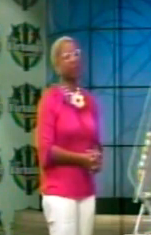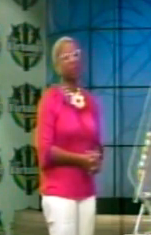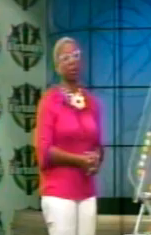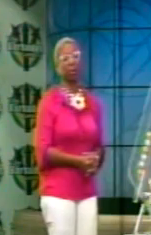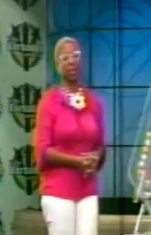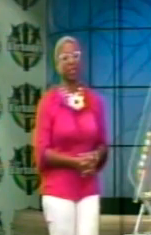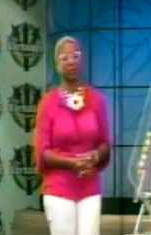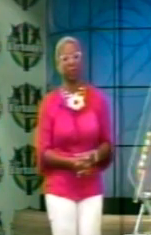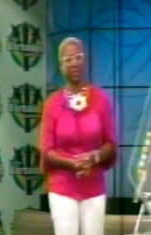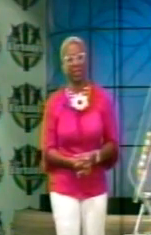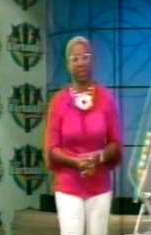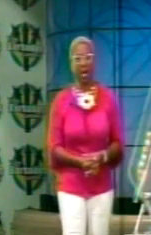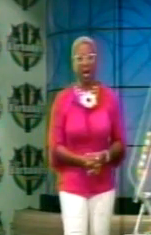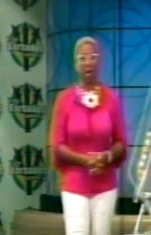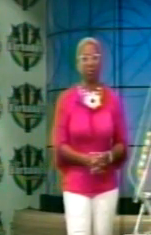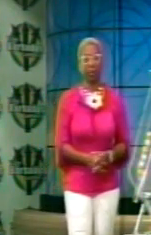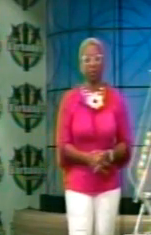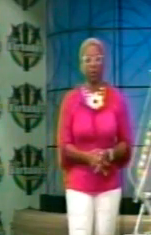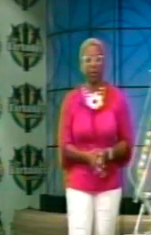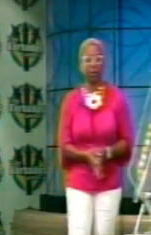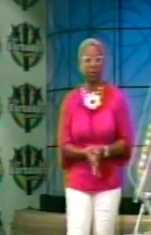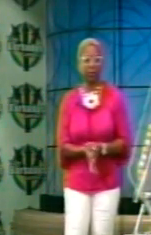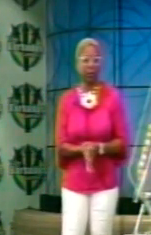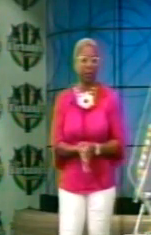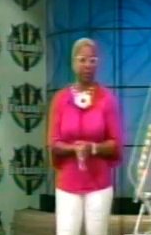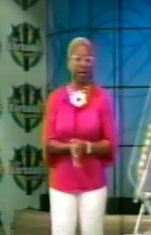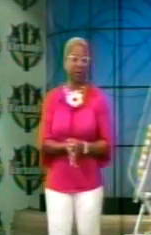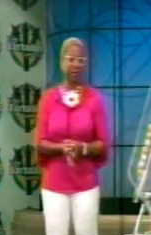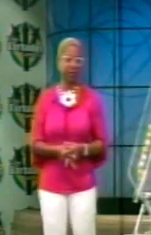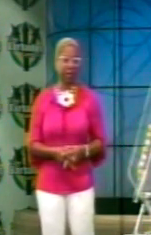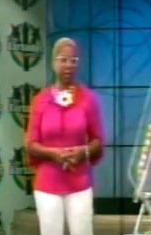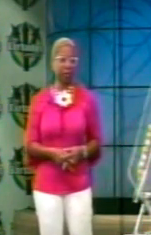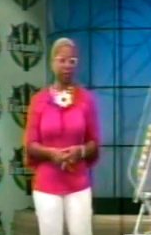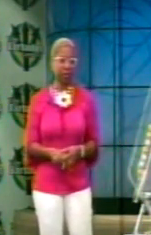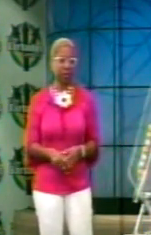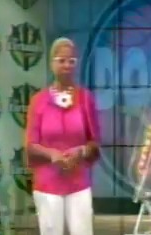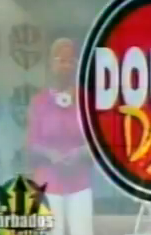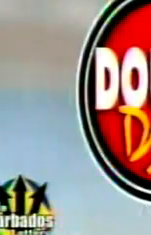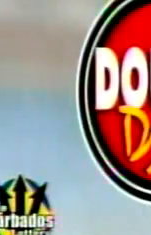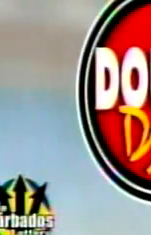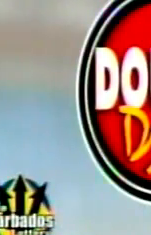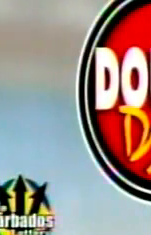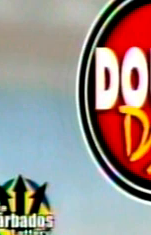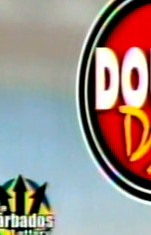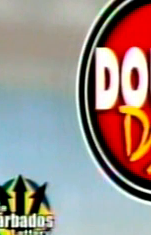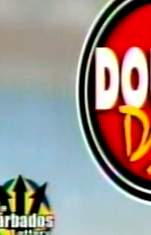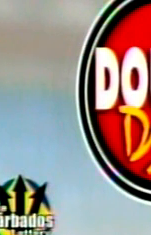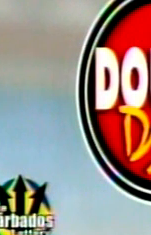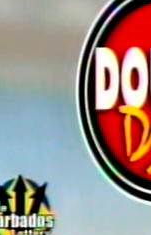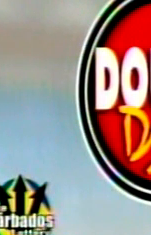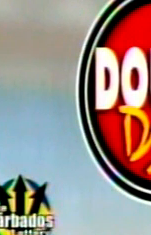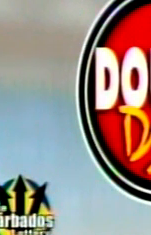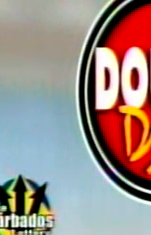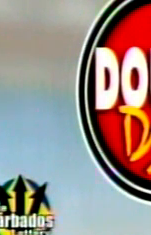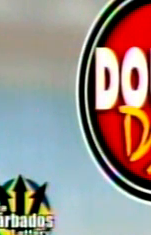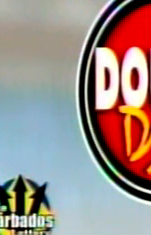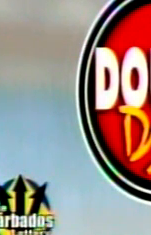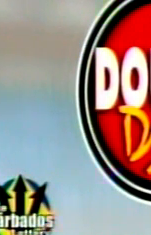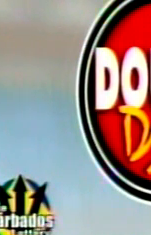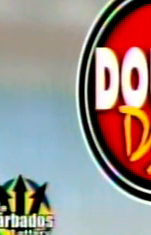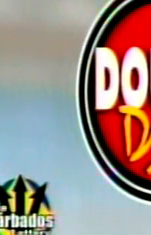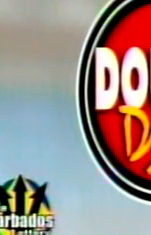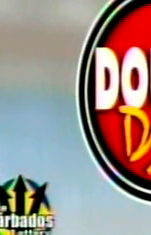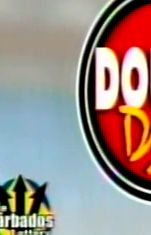And the seventh and final number is 14. I'll repeat those winning numbers for you once again. The 7 lucky numbers are 24, 21,